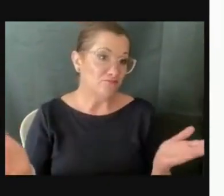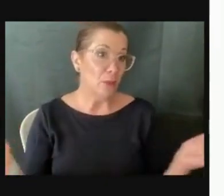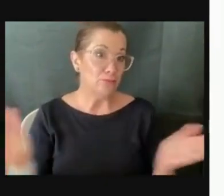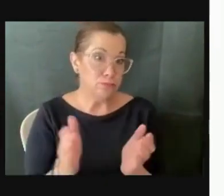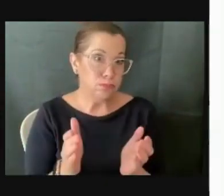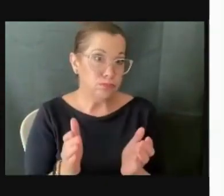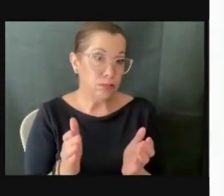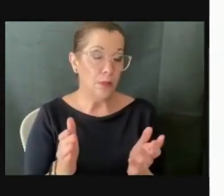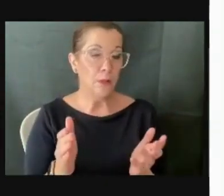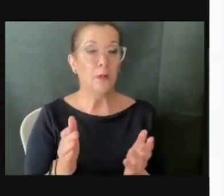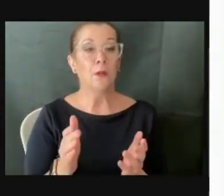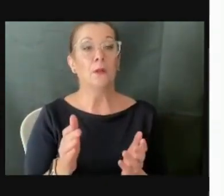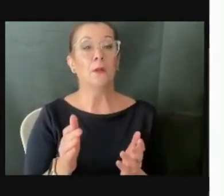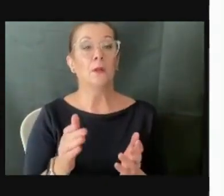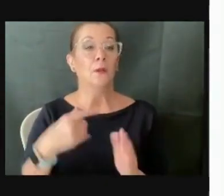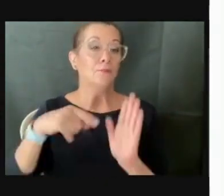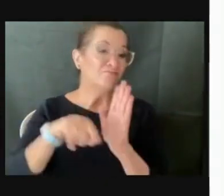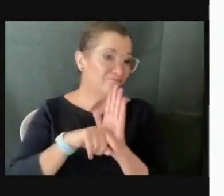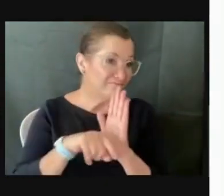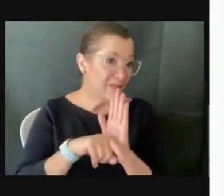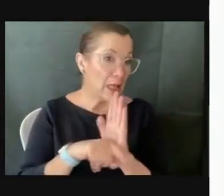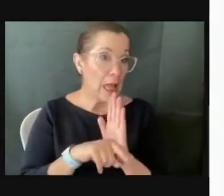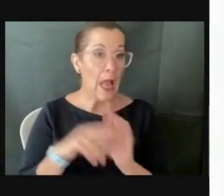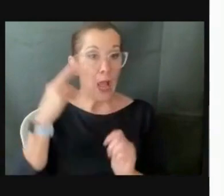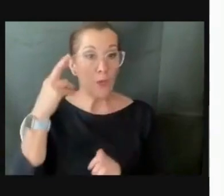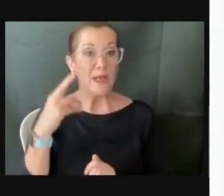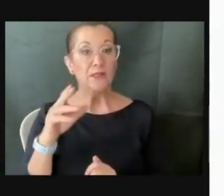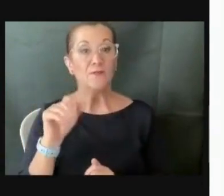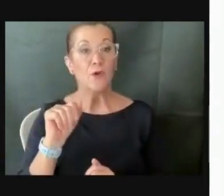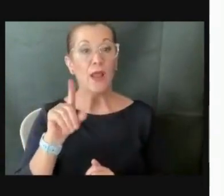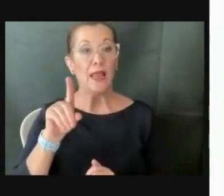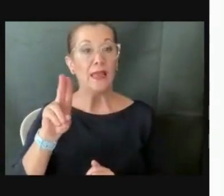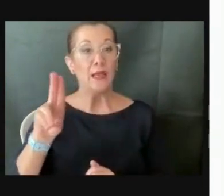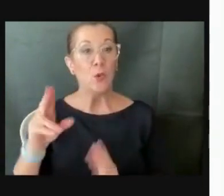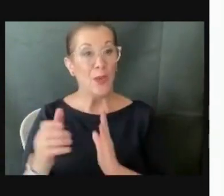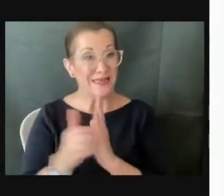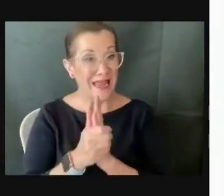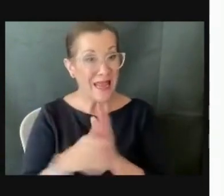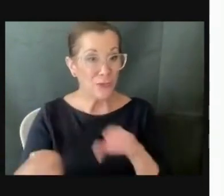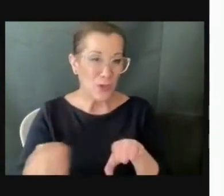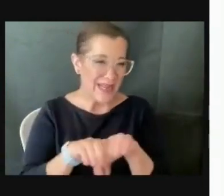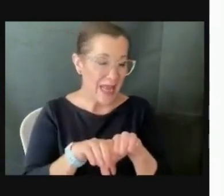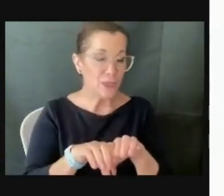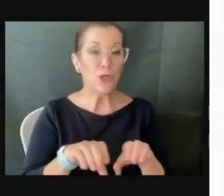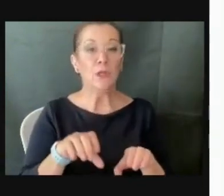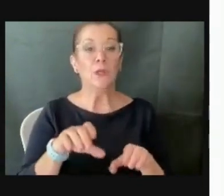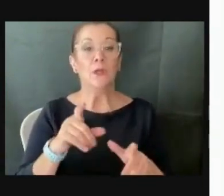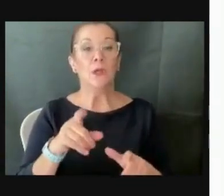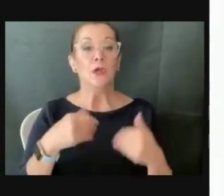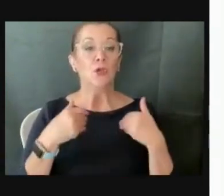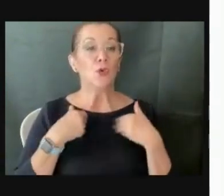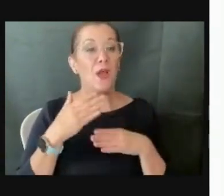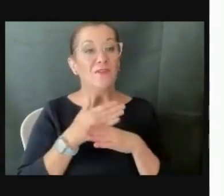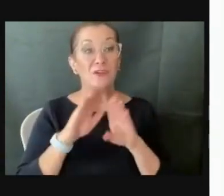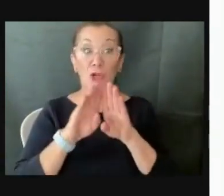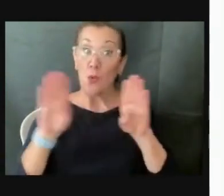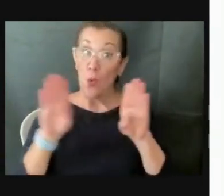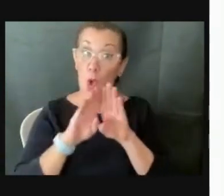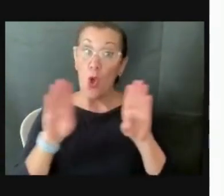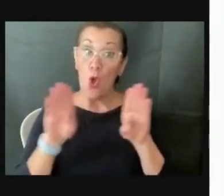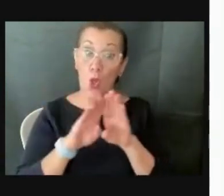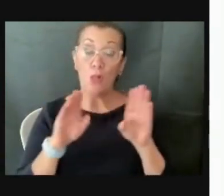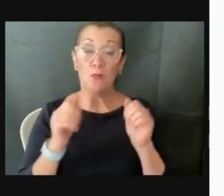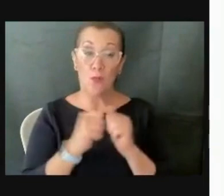And so some cons for an attached ADU is that you end up with shared walls with the primary